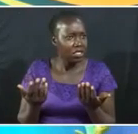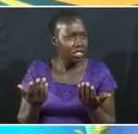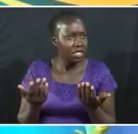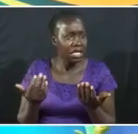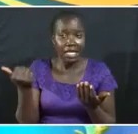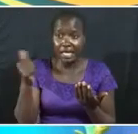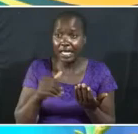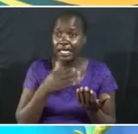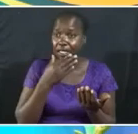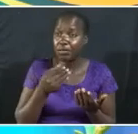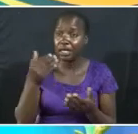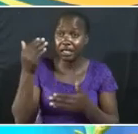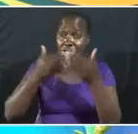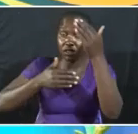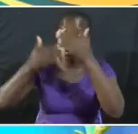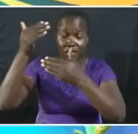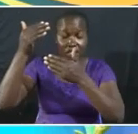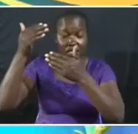Any man in campus,